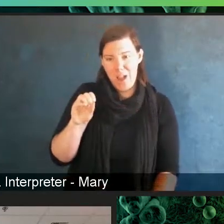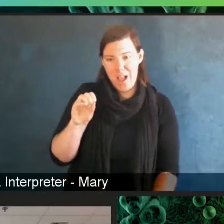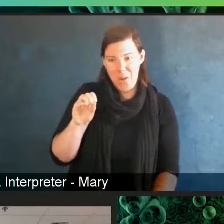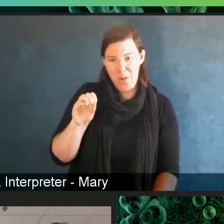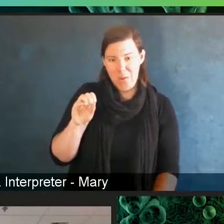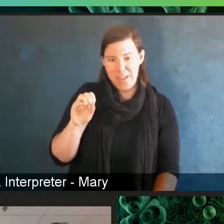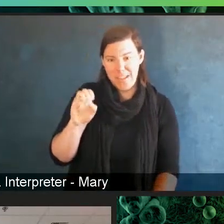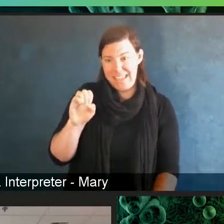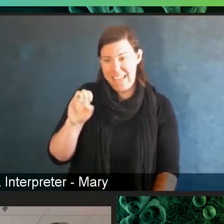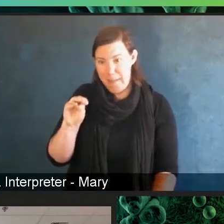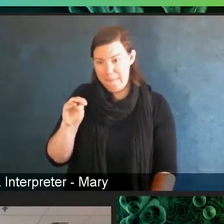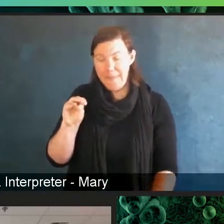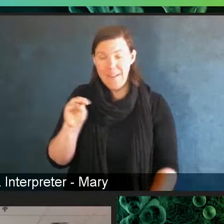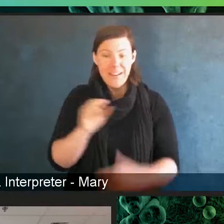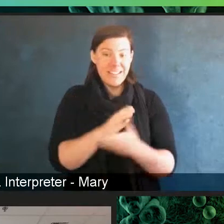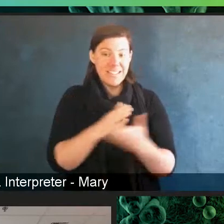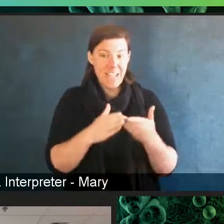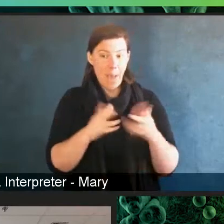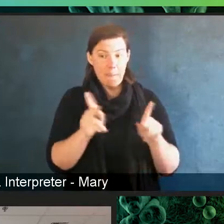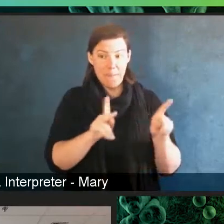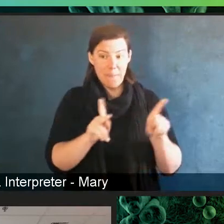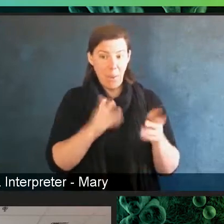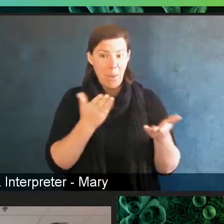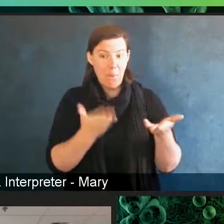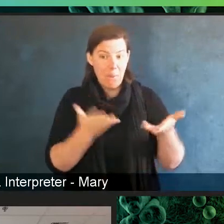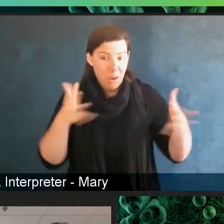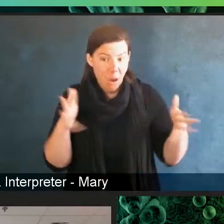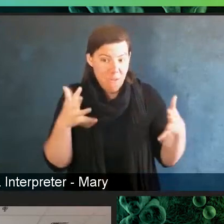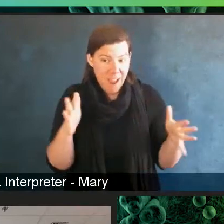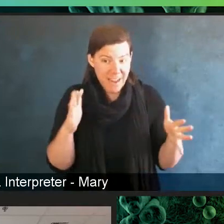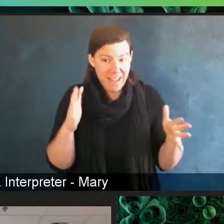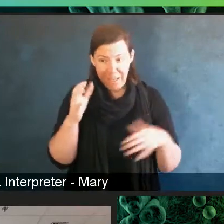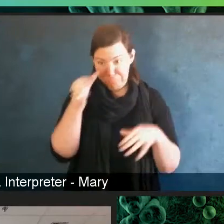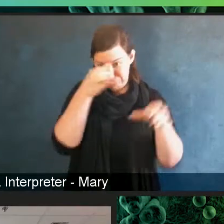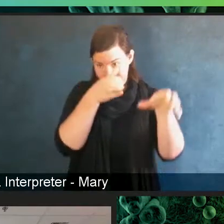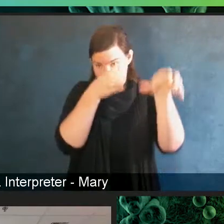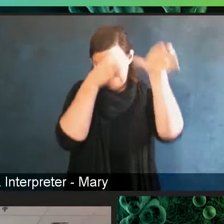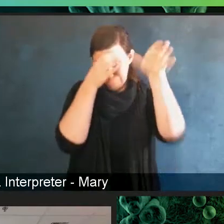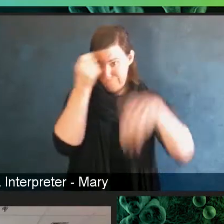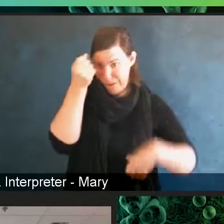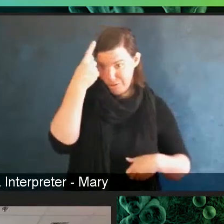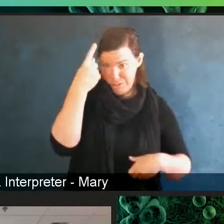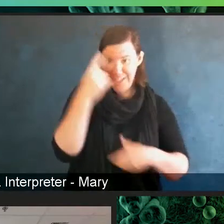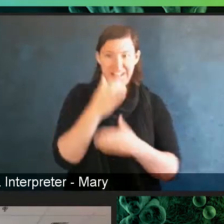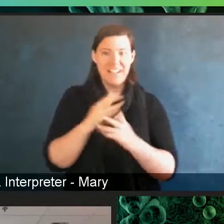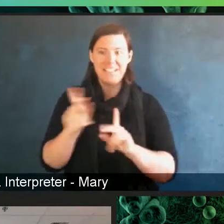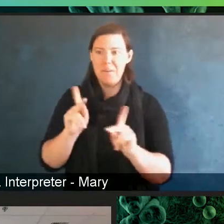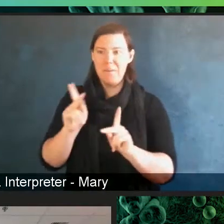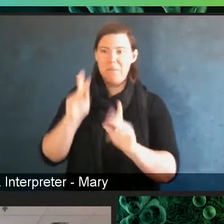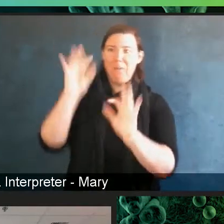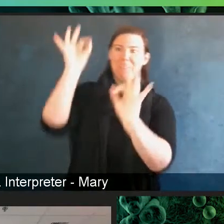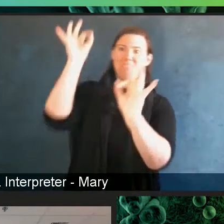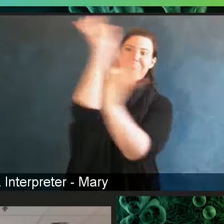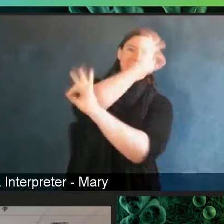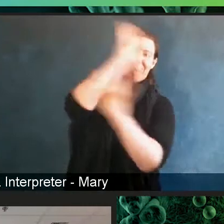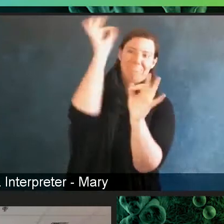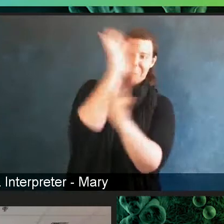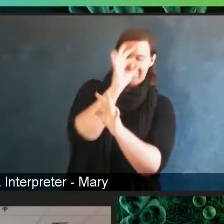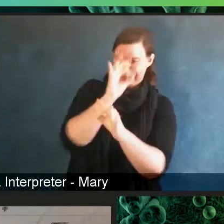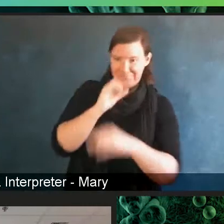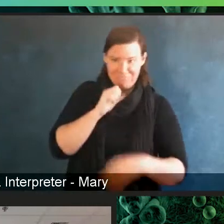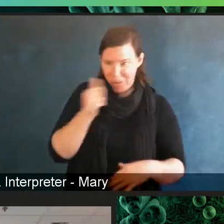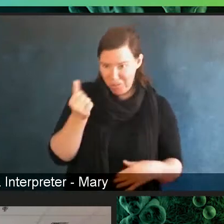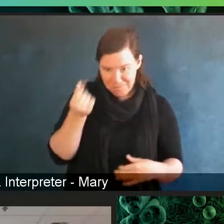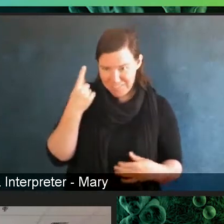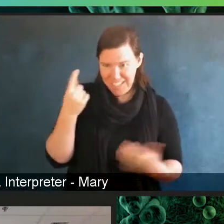experts in cryo-EM, and some have never heard about it. So tell us a little bit about it. Okay, thank you so much for the introduction.